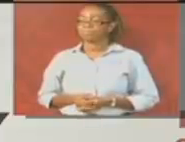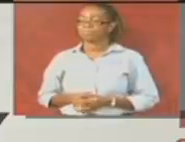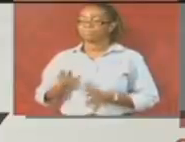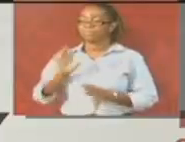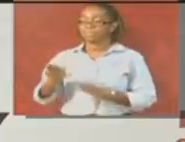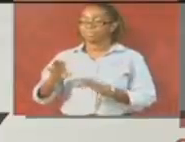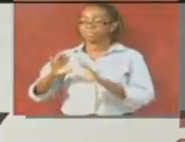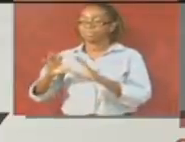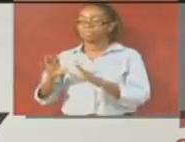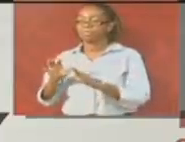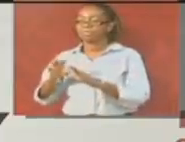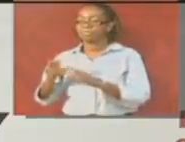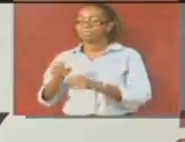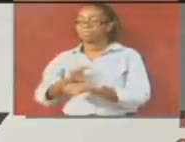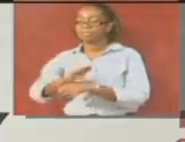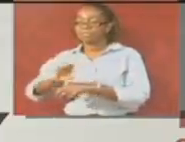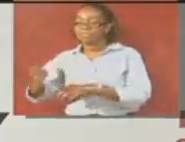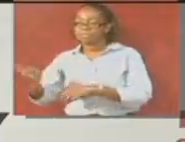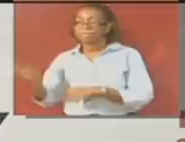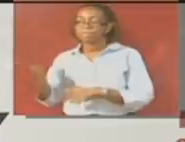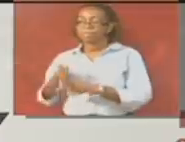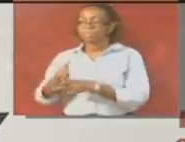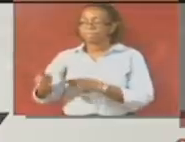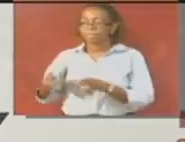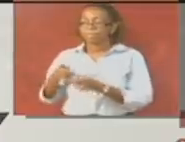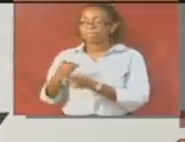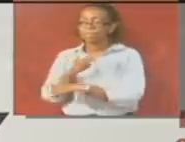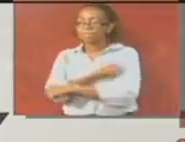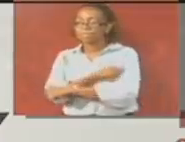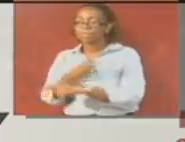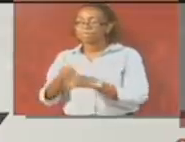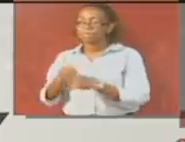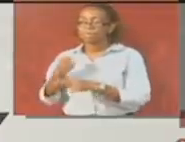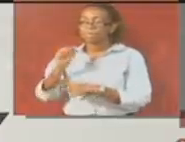that if you get an AstraZeneca vaccine from